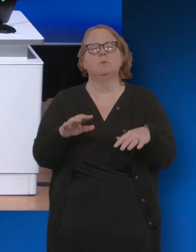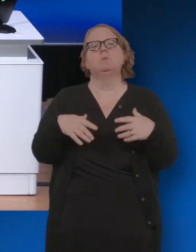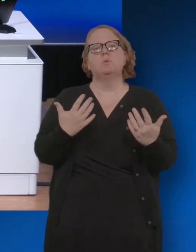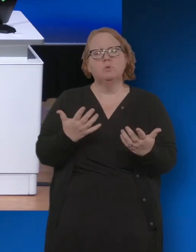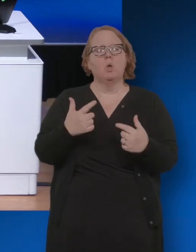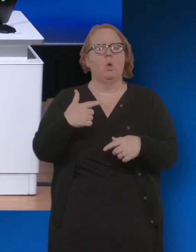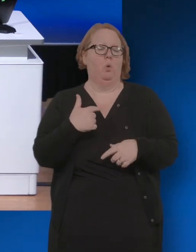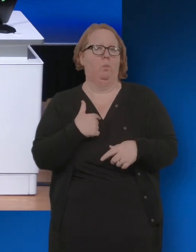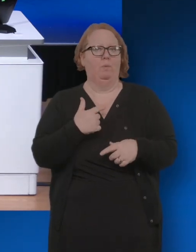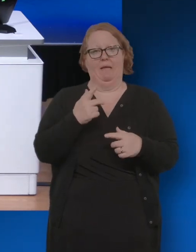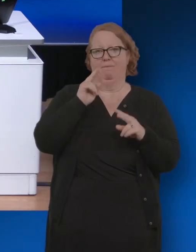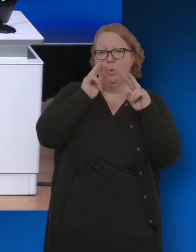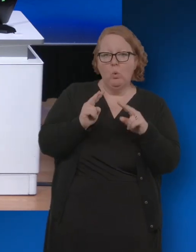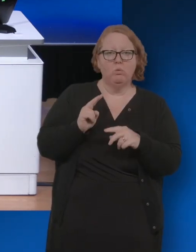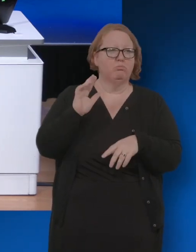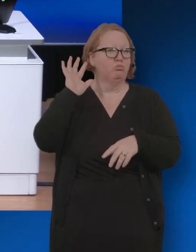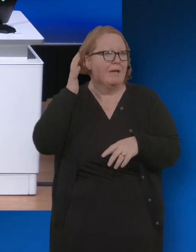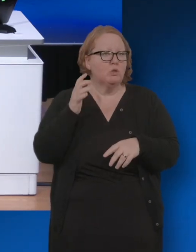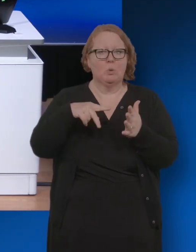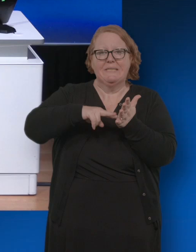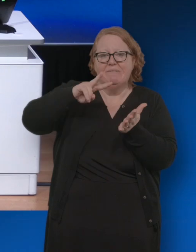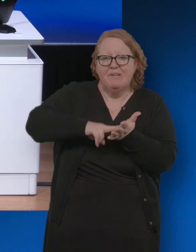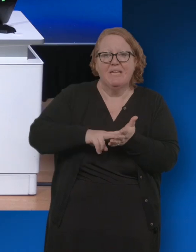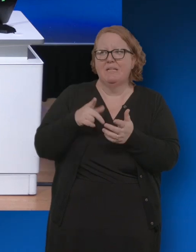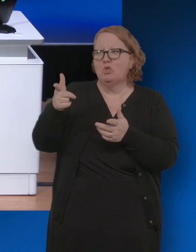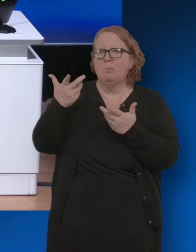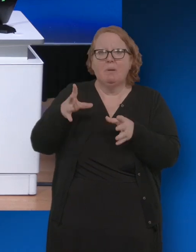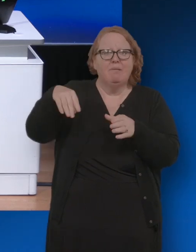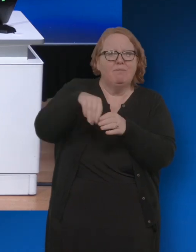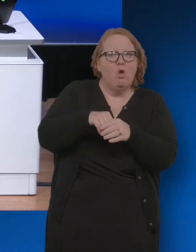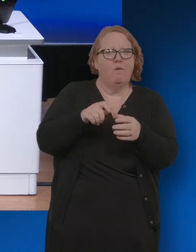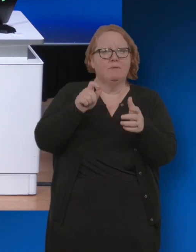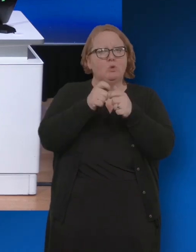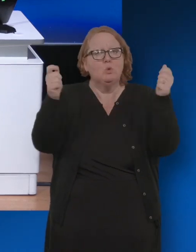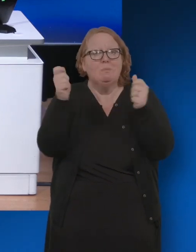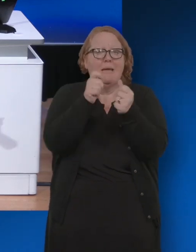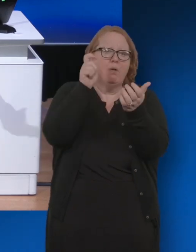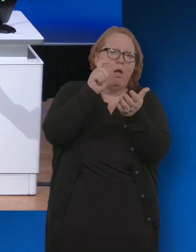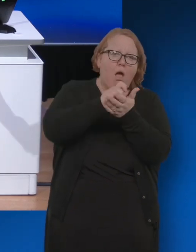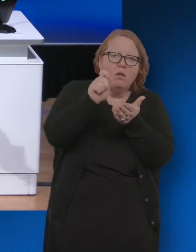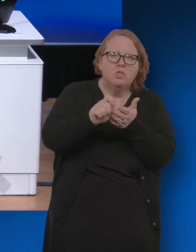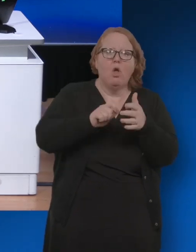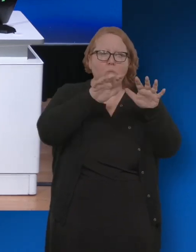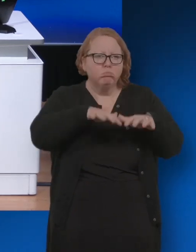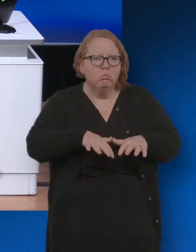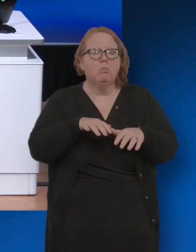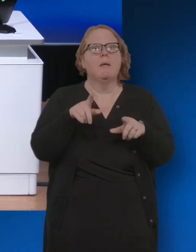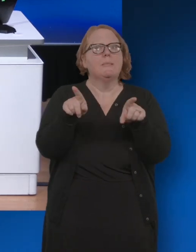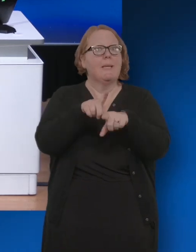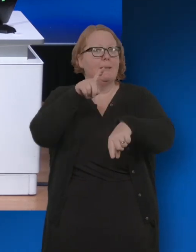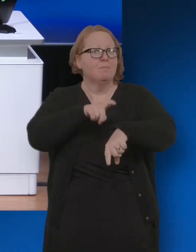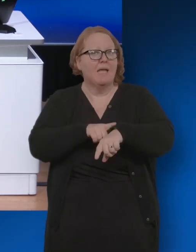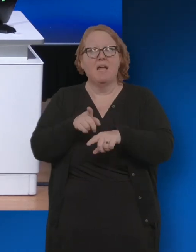she's also been on television, and has written for The Times. And in the midst of all of that, she is wife